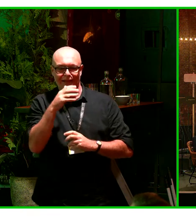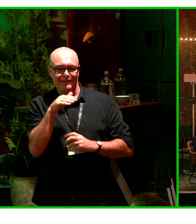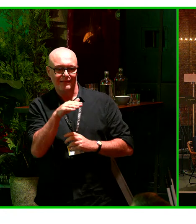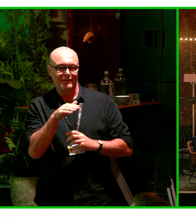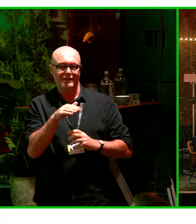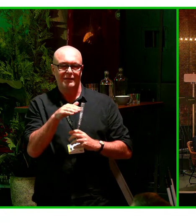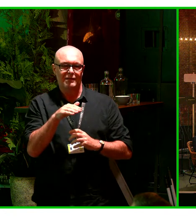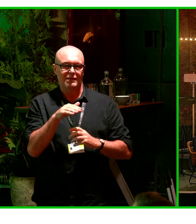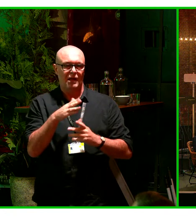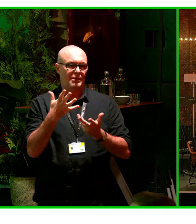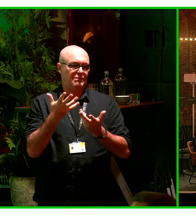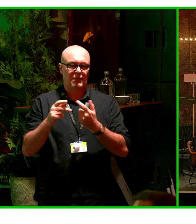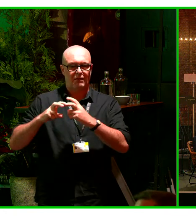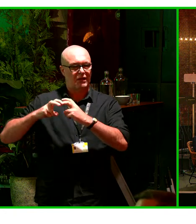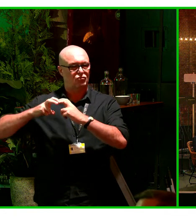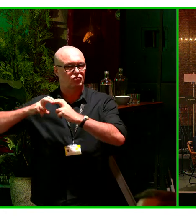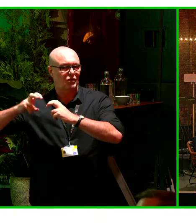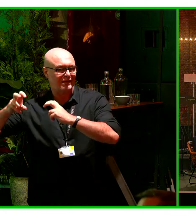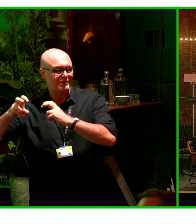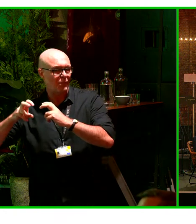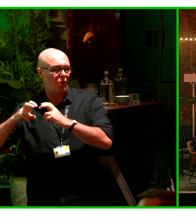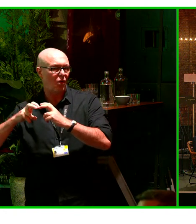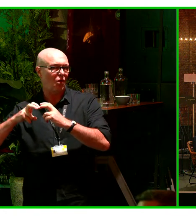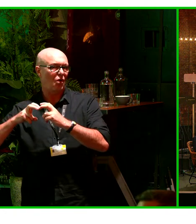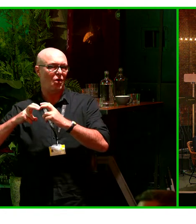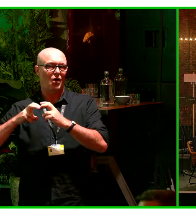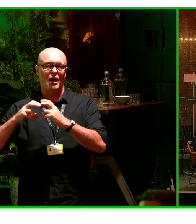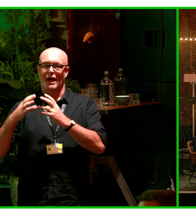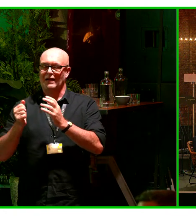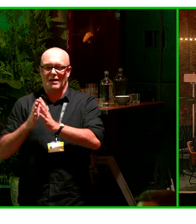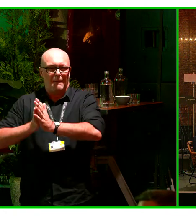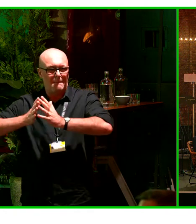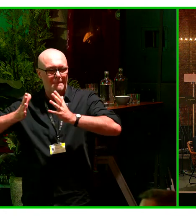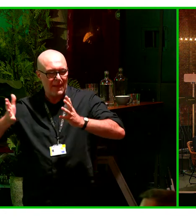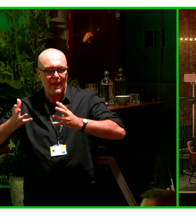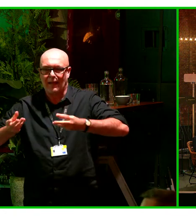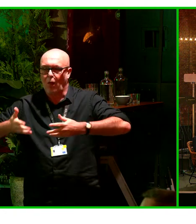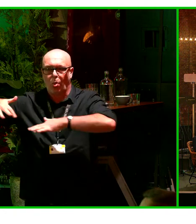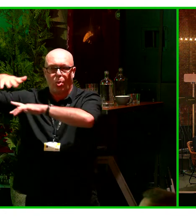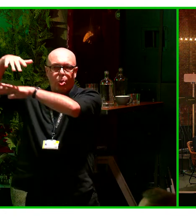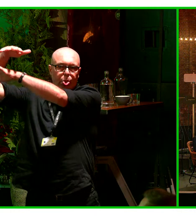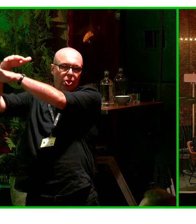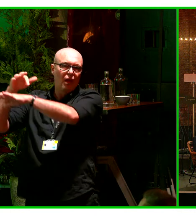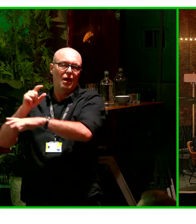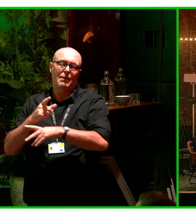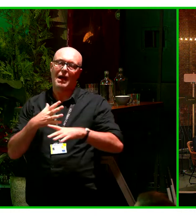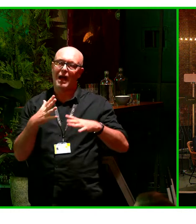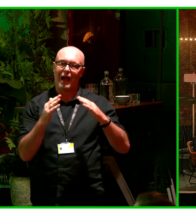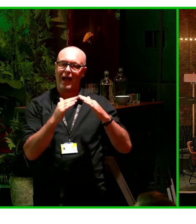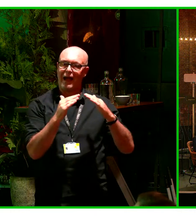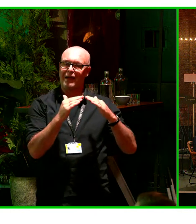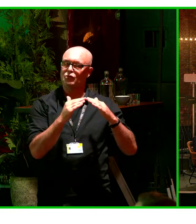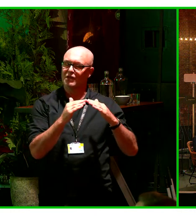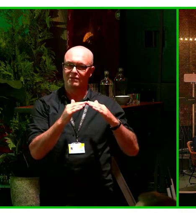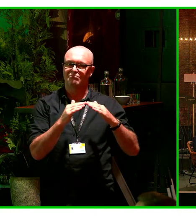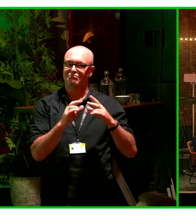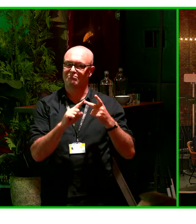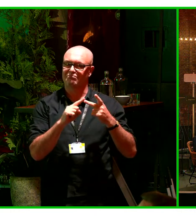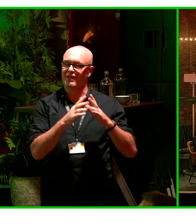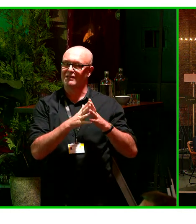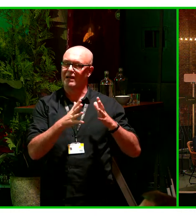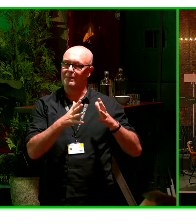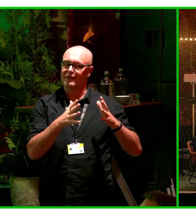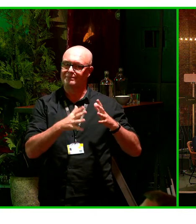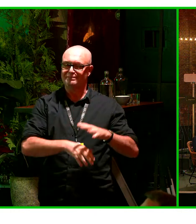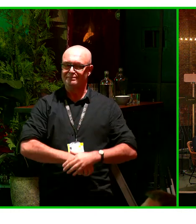transport that has a larger net emissions of carbon that's greater than